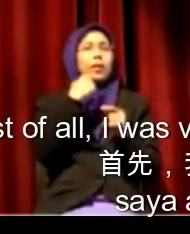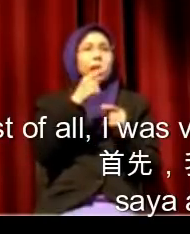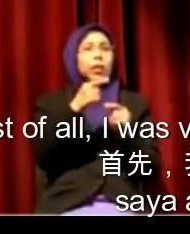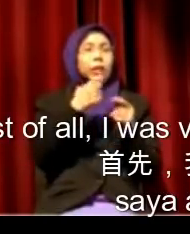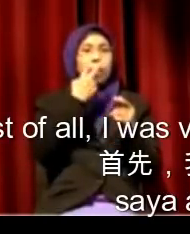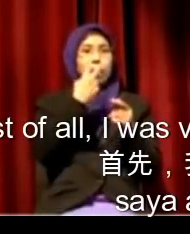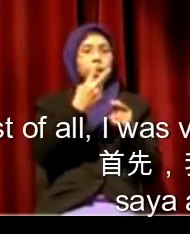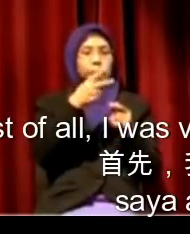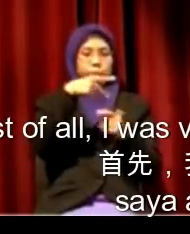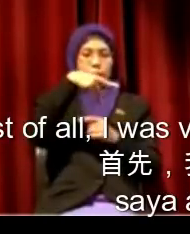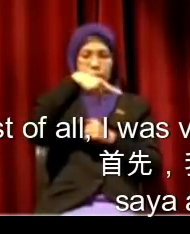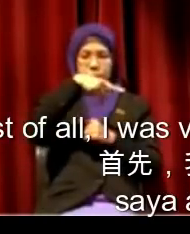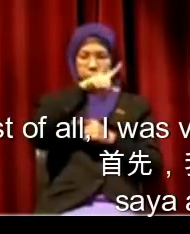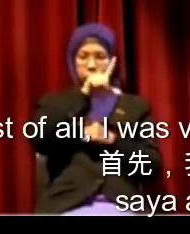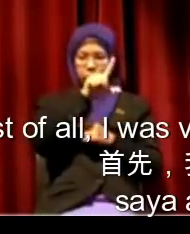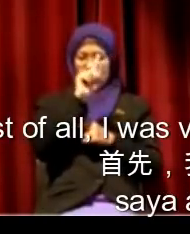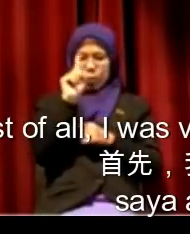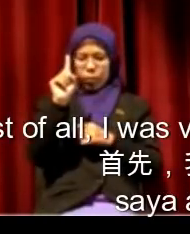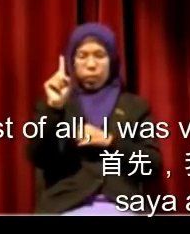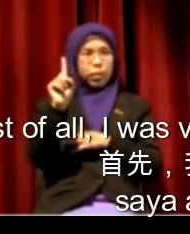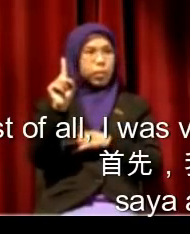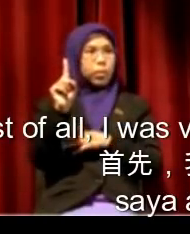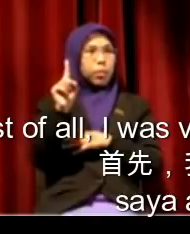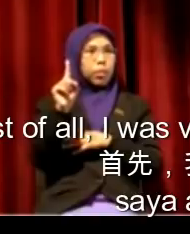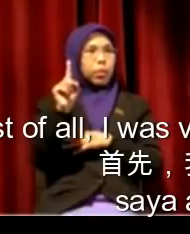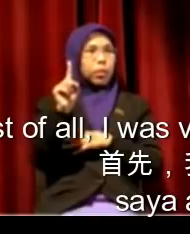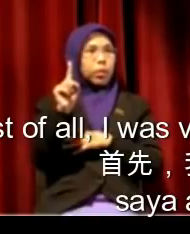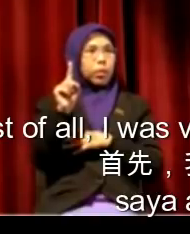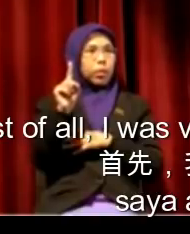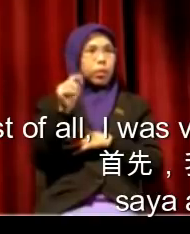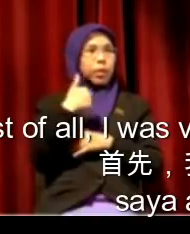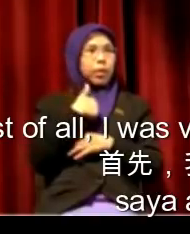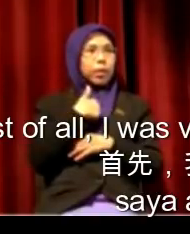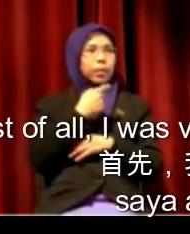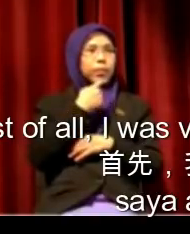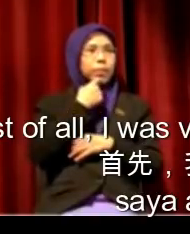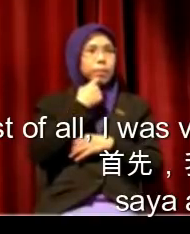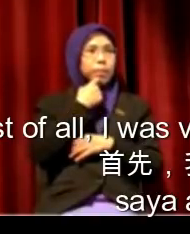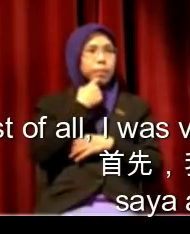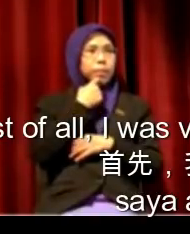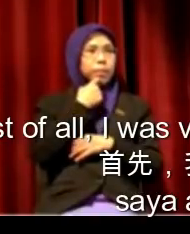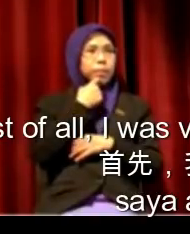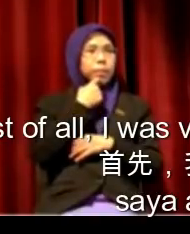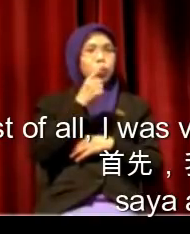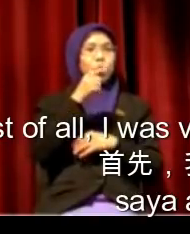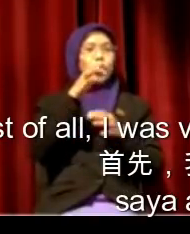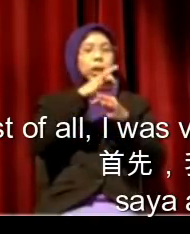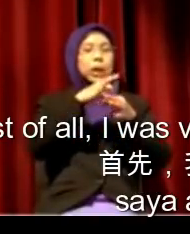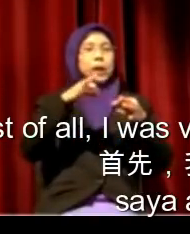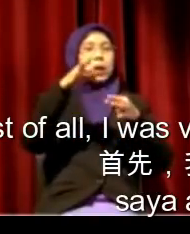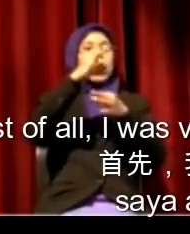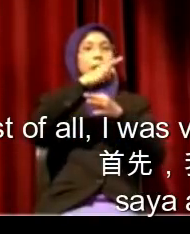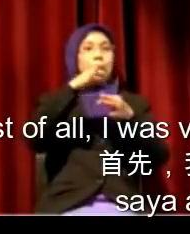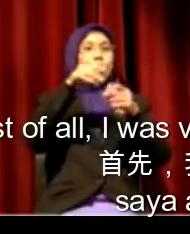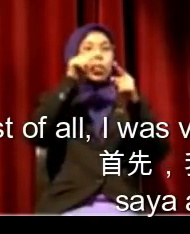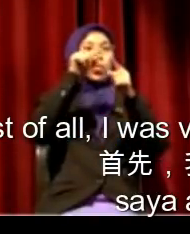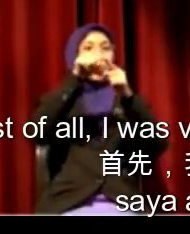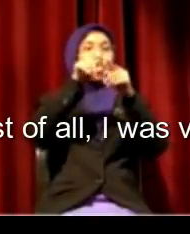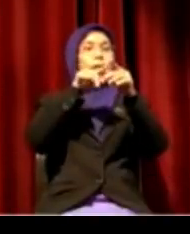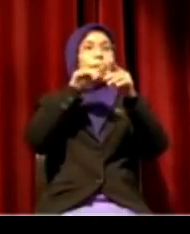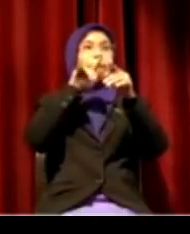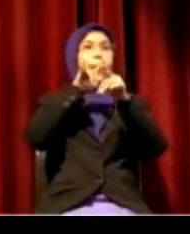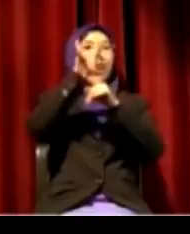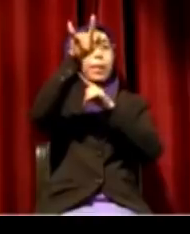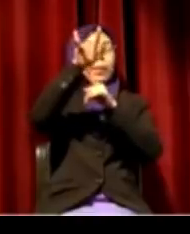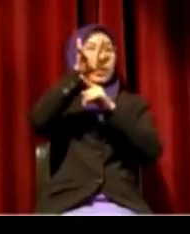From the PL1, first of all, I was very excited because it's going to take 15 minutes from Gurney Drive to Bangla Pass, which is very good. But